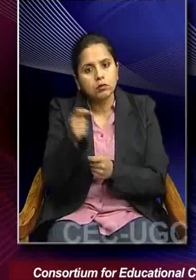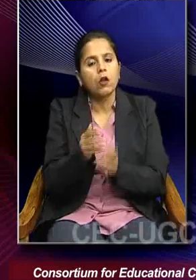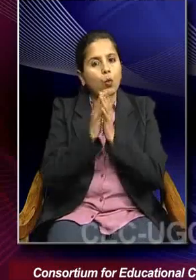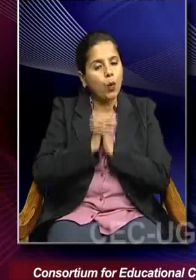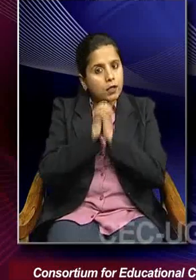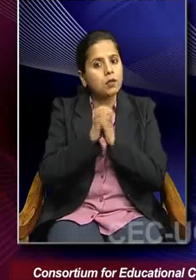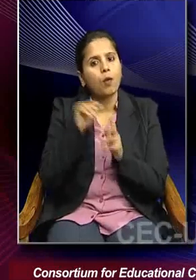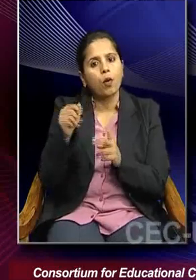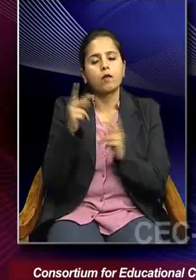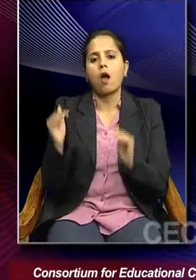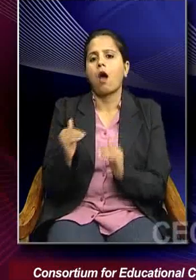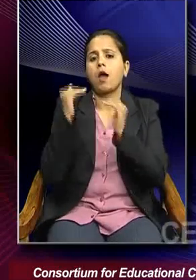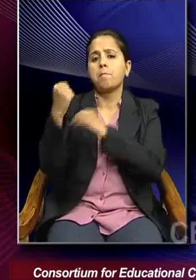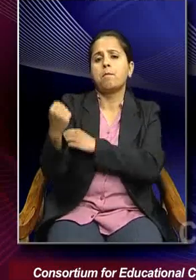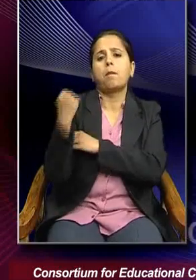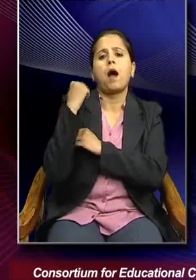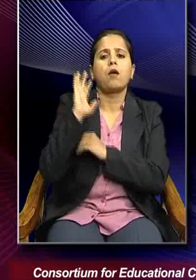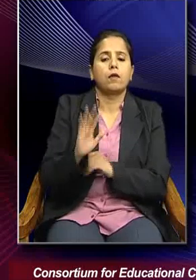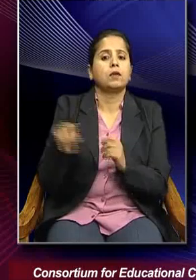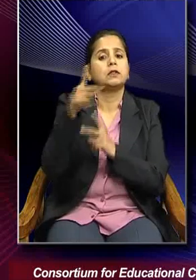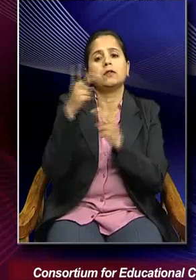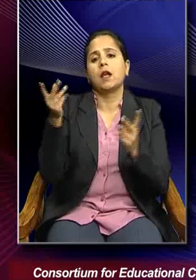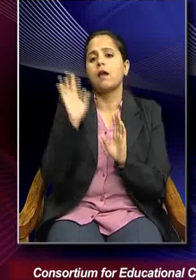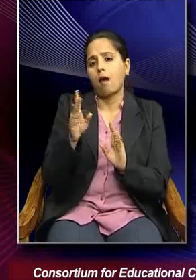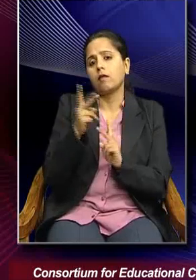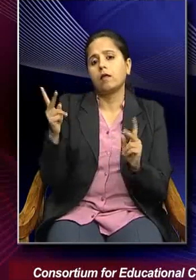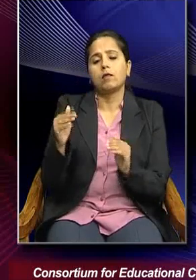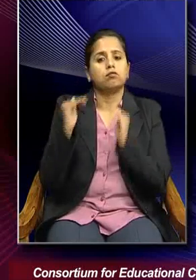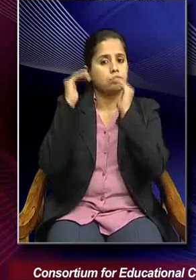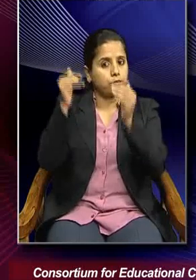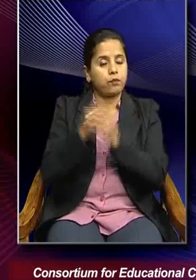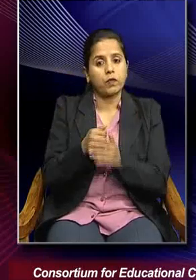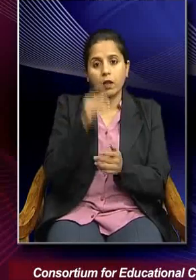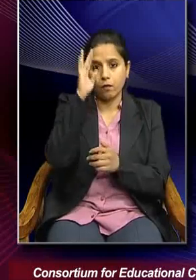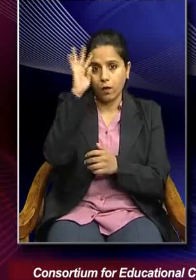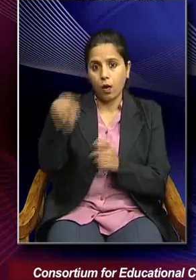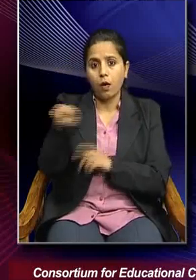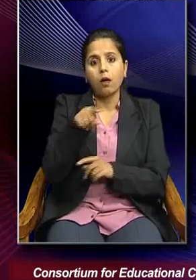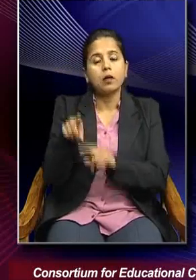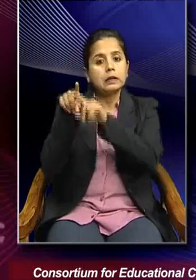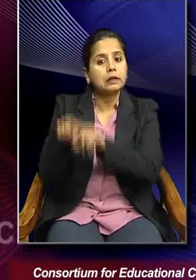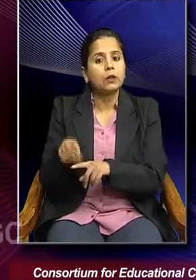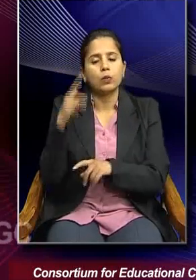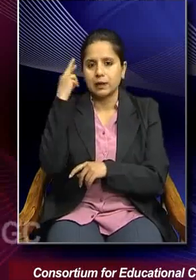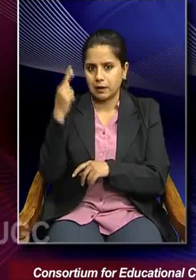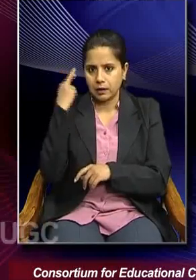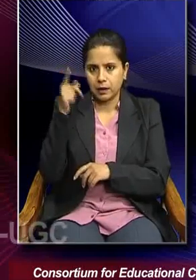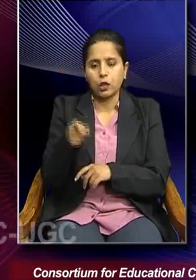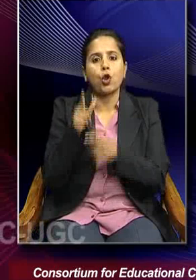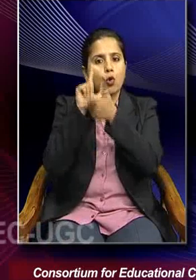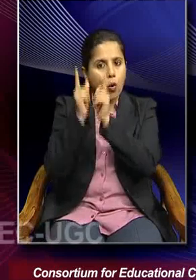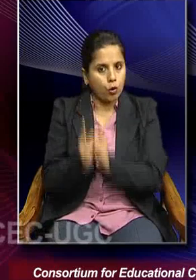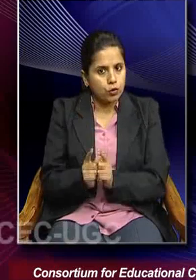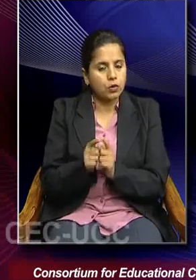of higher power or powers. So philosophy relies on reason, logic